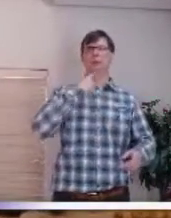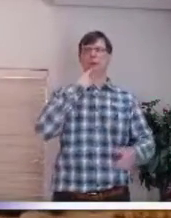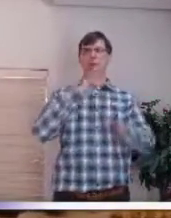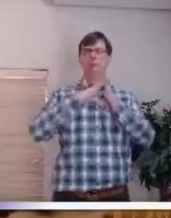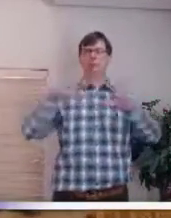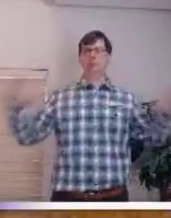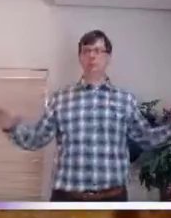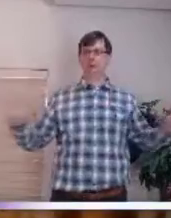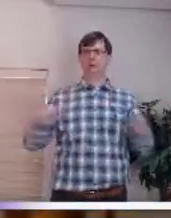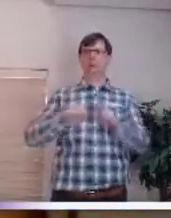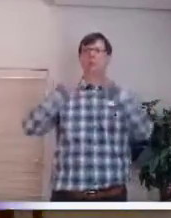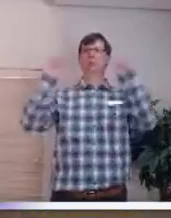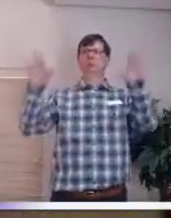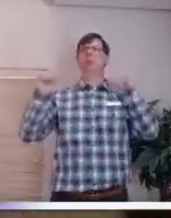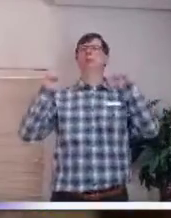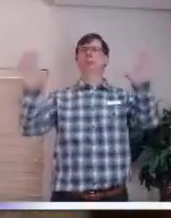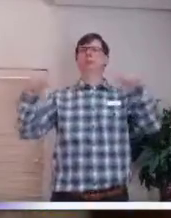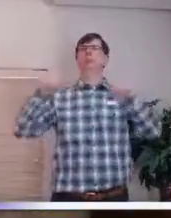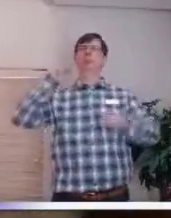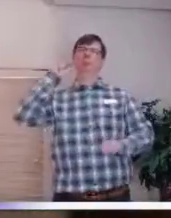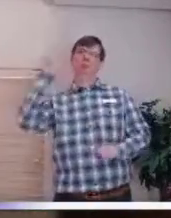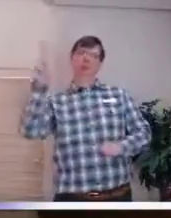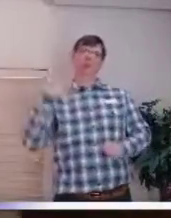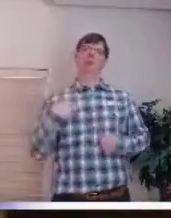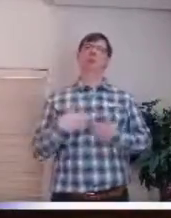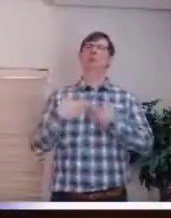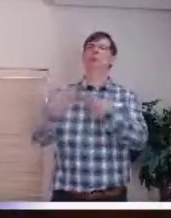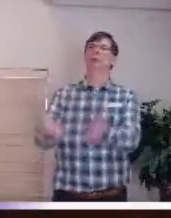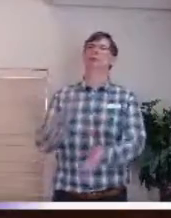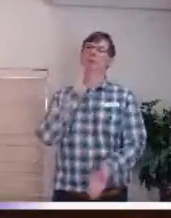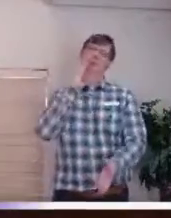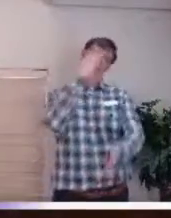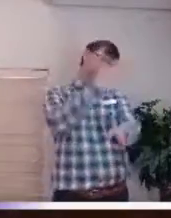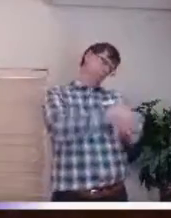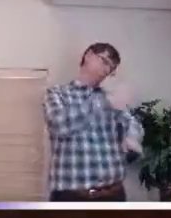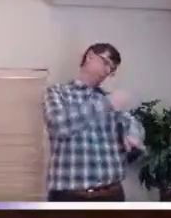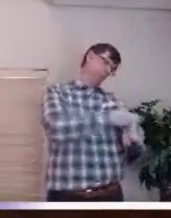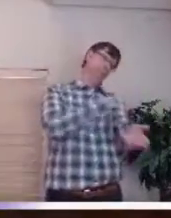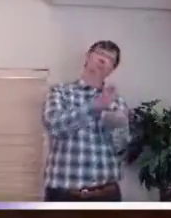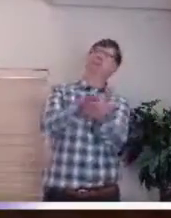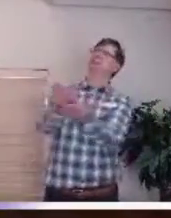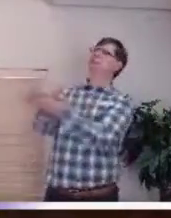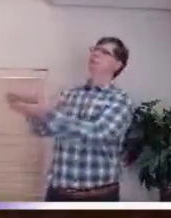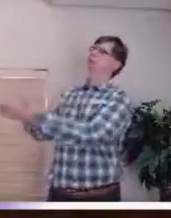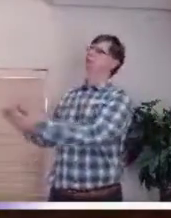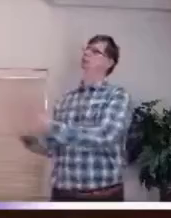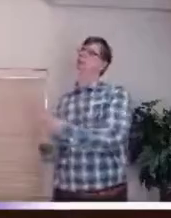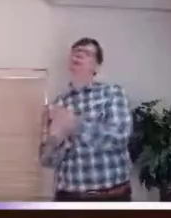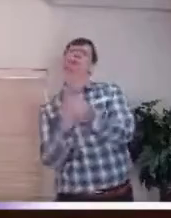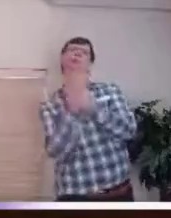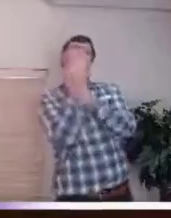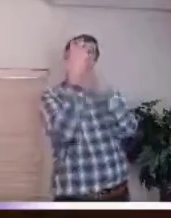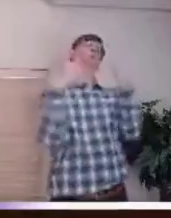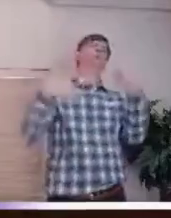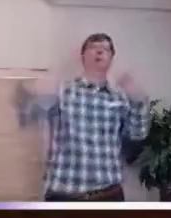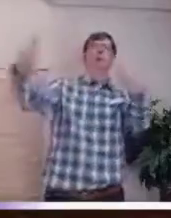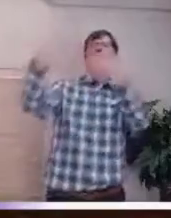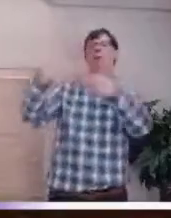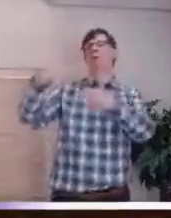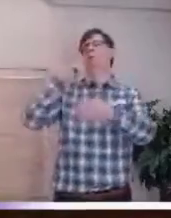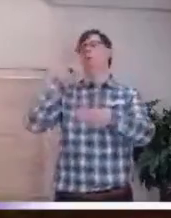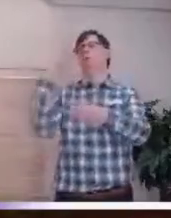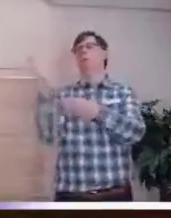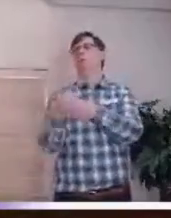space in 2022, let these lessons and teachings grow with them in the seed